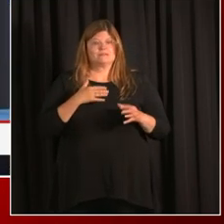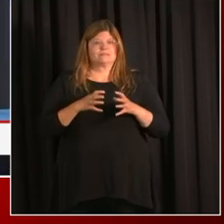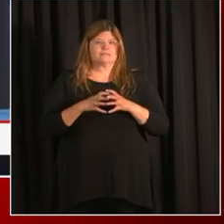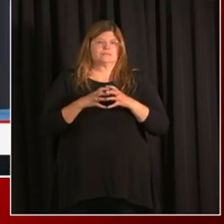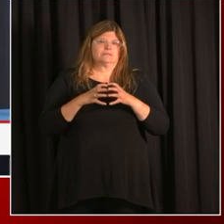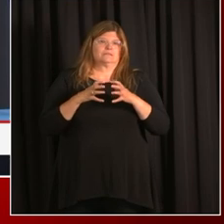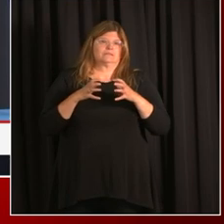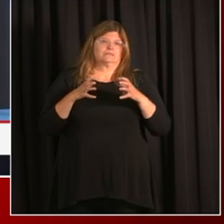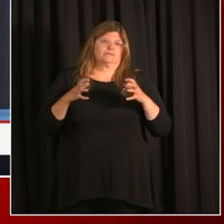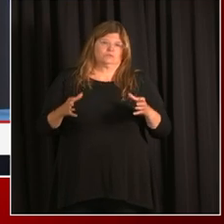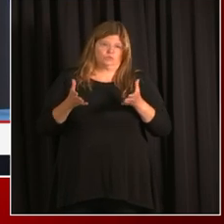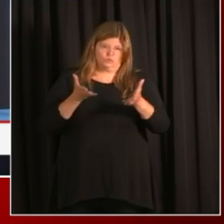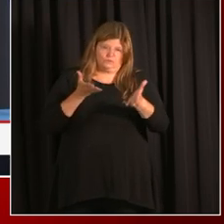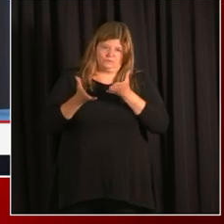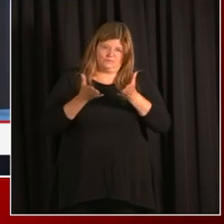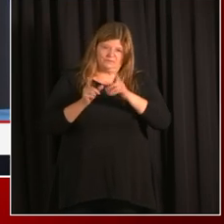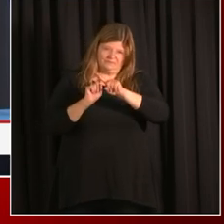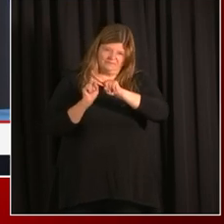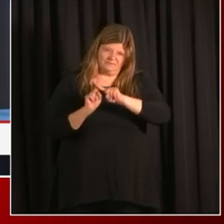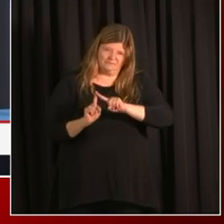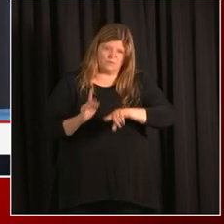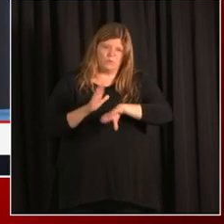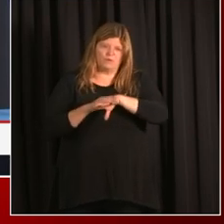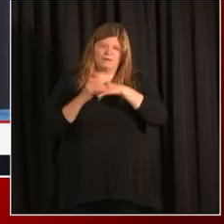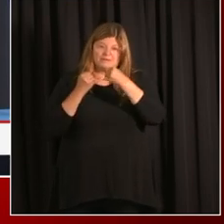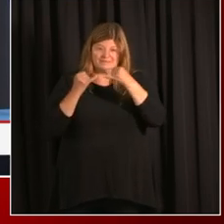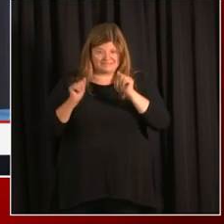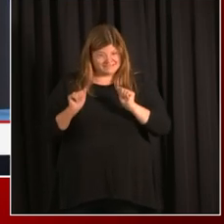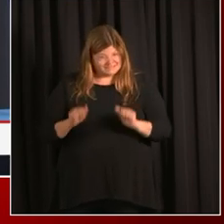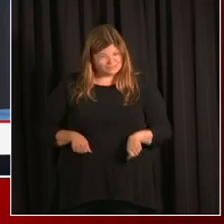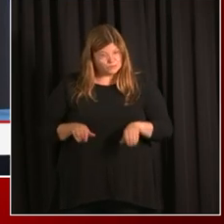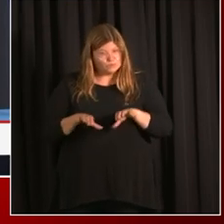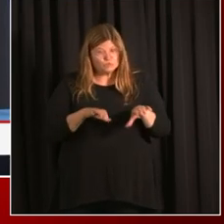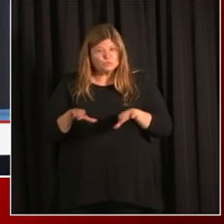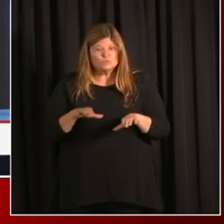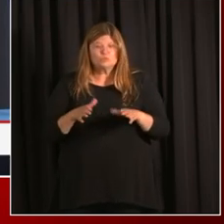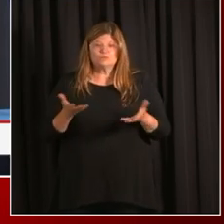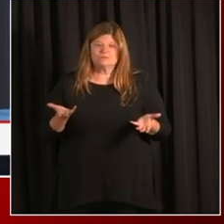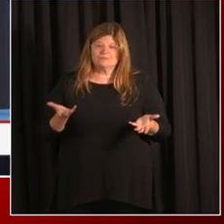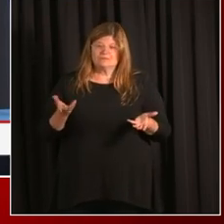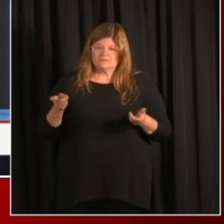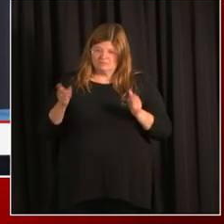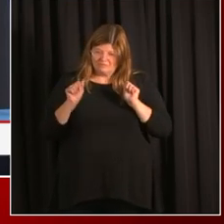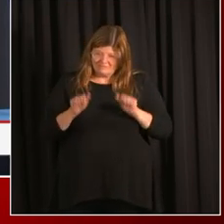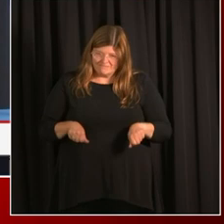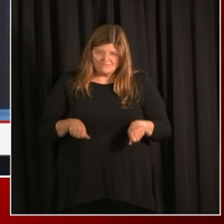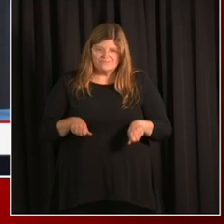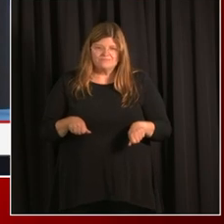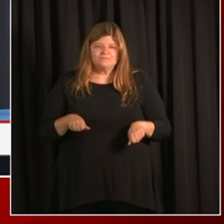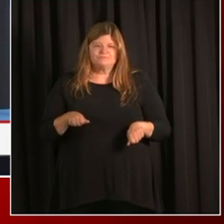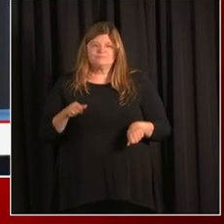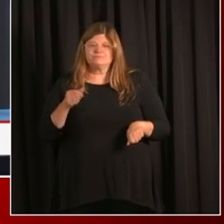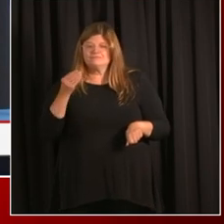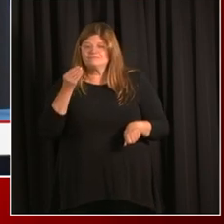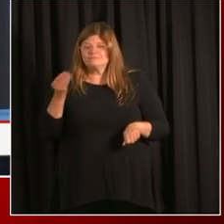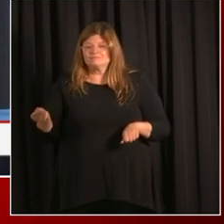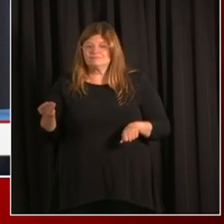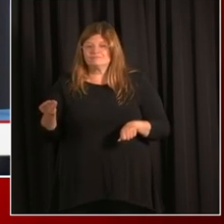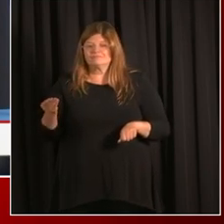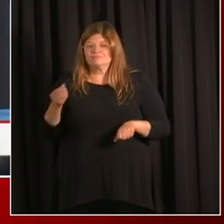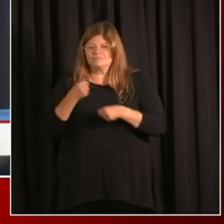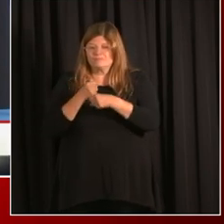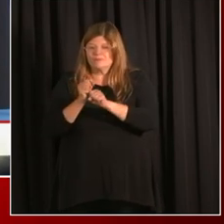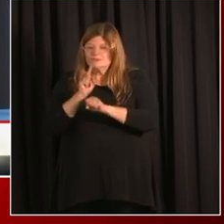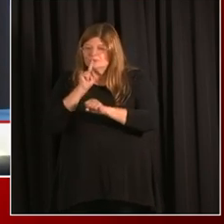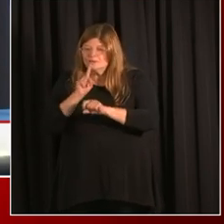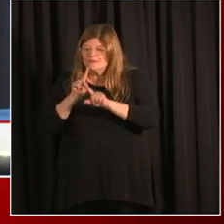of services that are online, but what we can do is we can run that to ground for you and make sure we